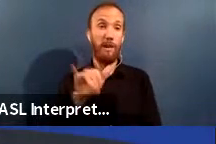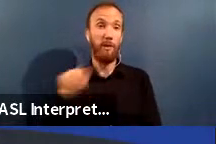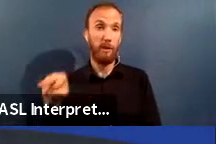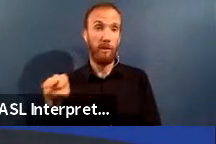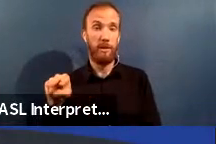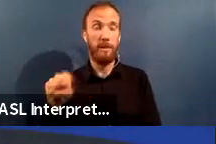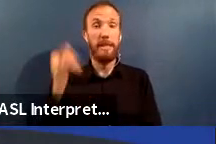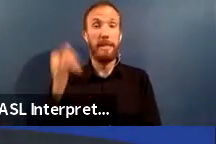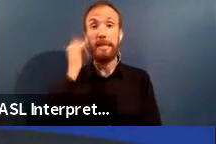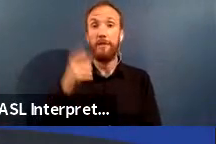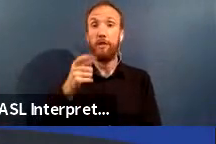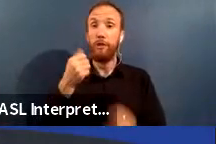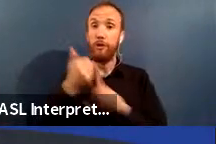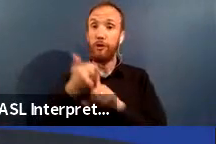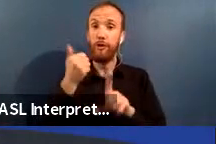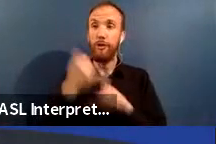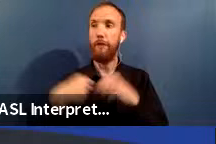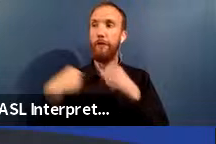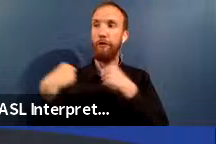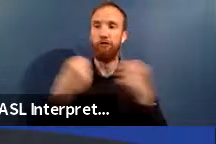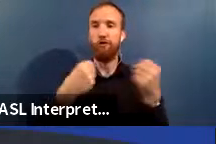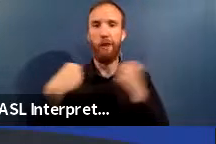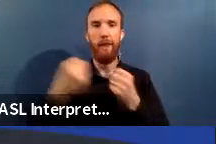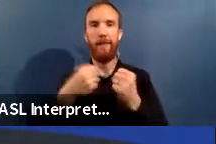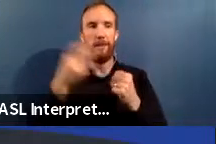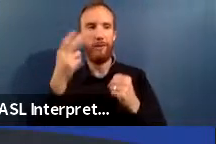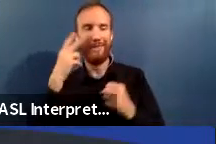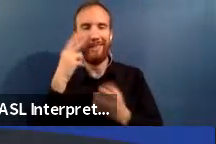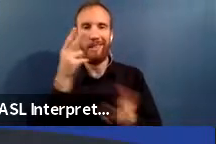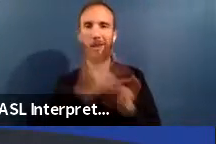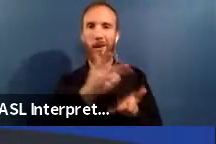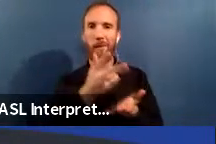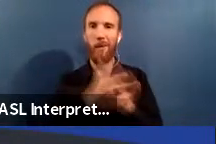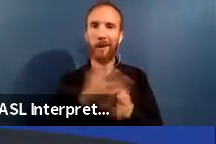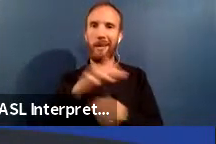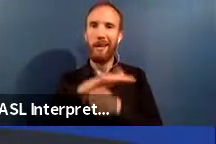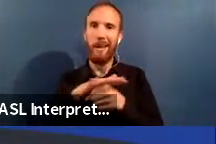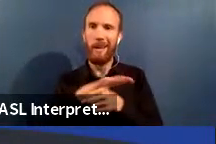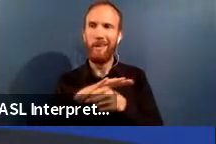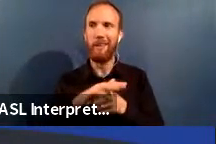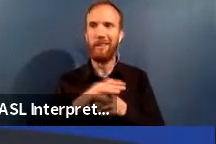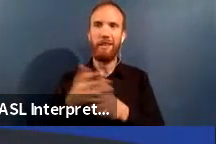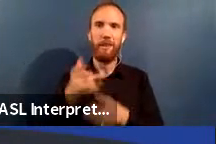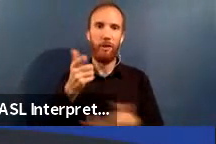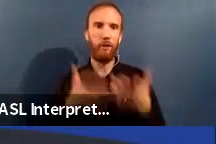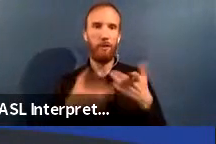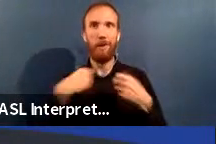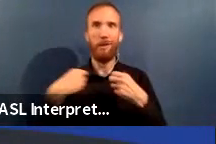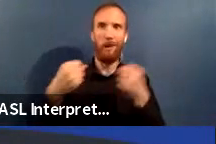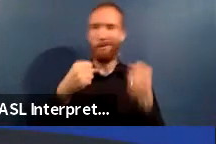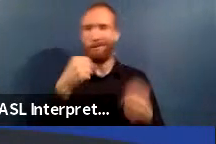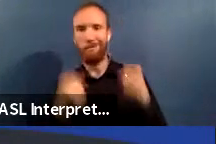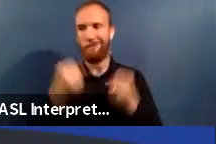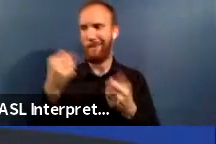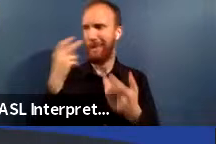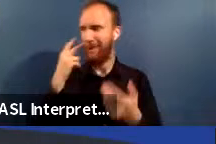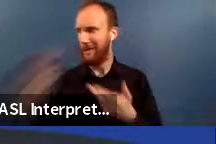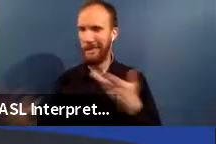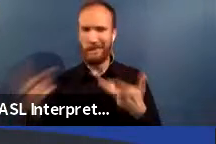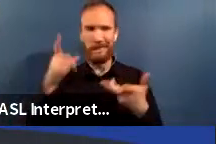some of our parking lots of our schools, you have possibly seen the need for parking lot repairs and/or